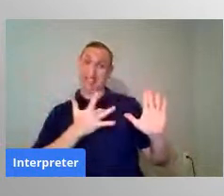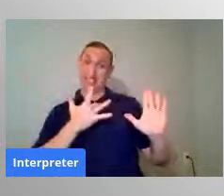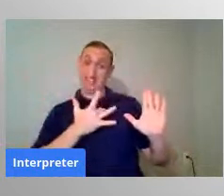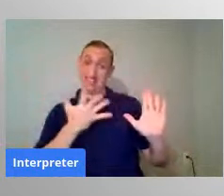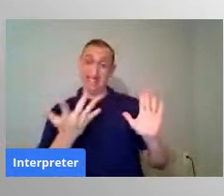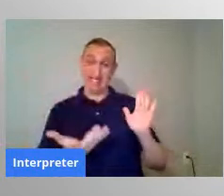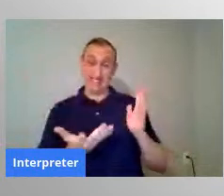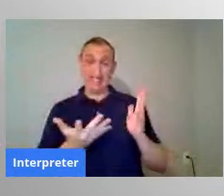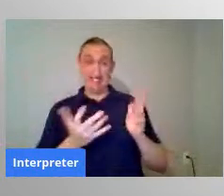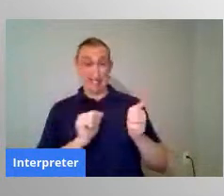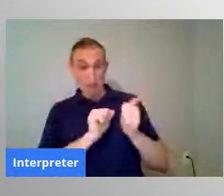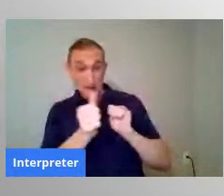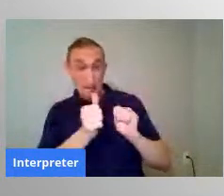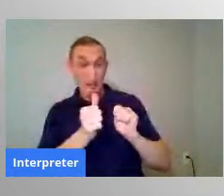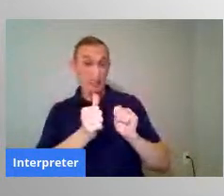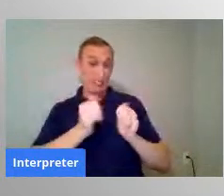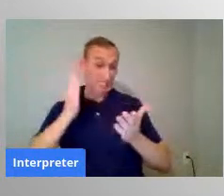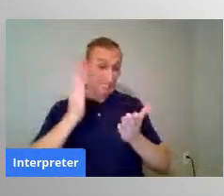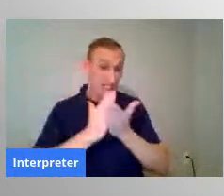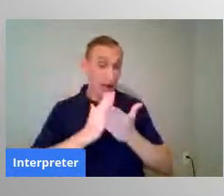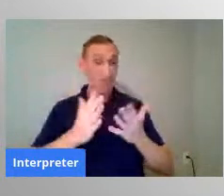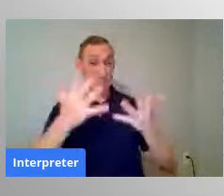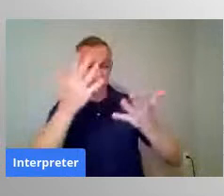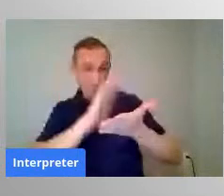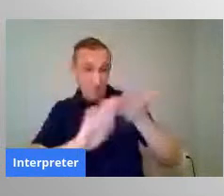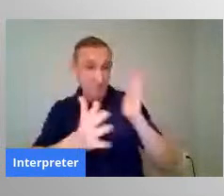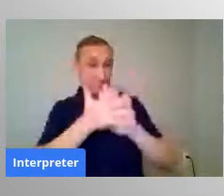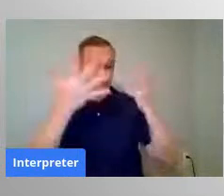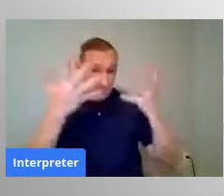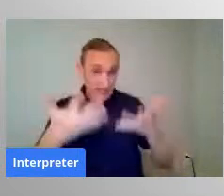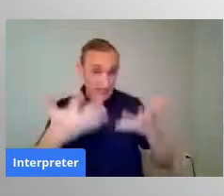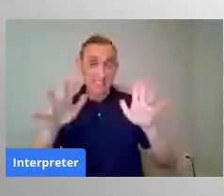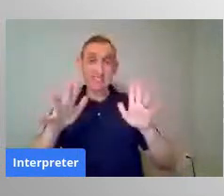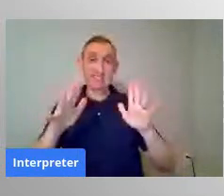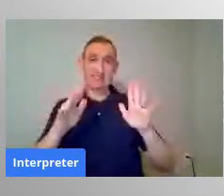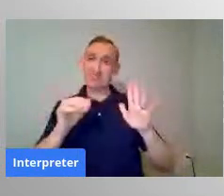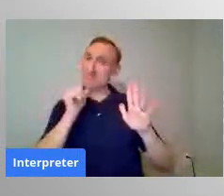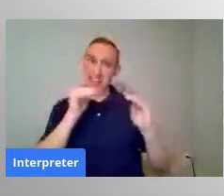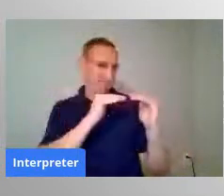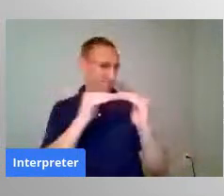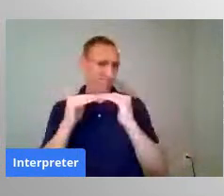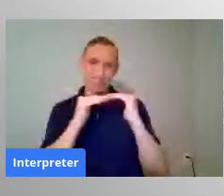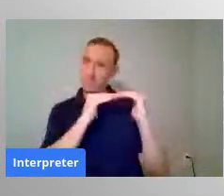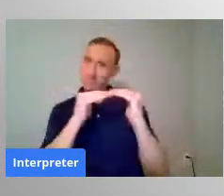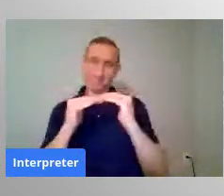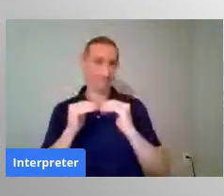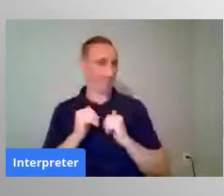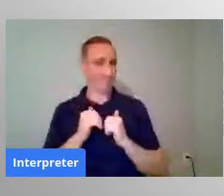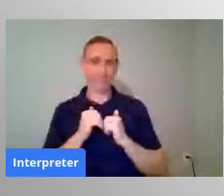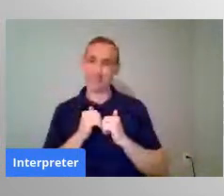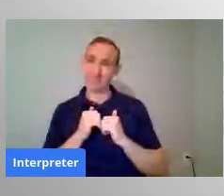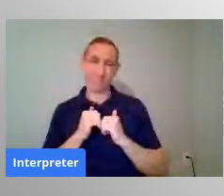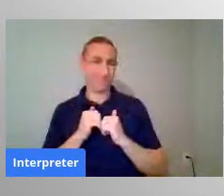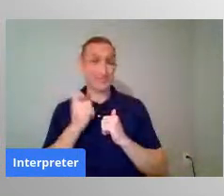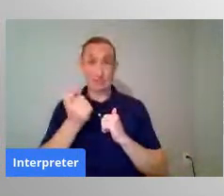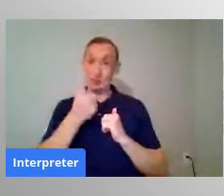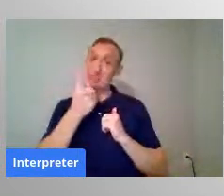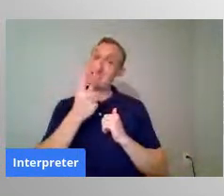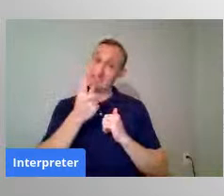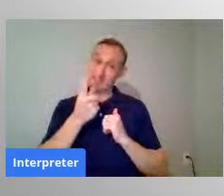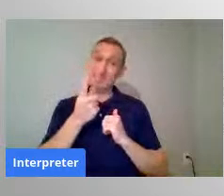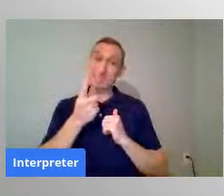of athletics and we talk about equity and we look at all of our children who, again, might not have access